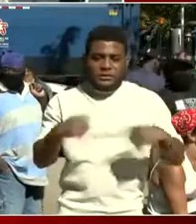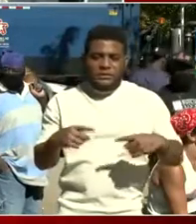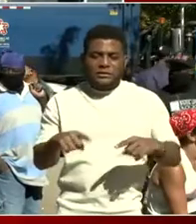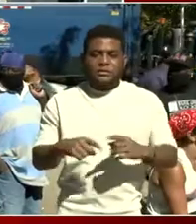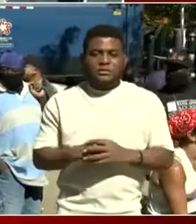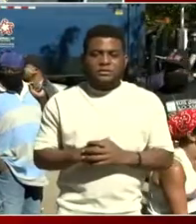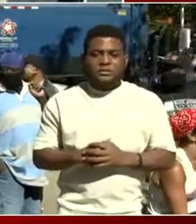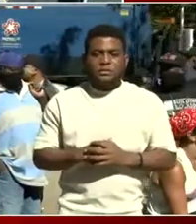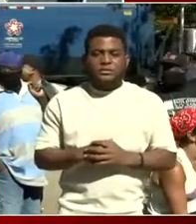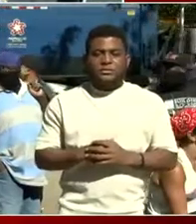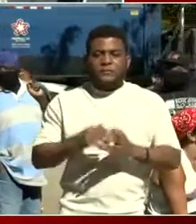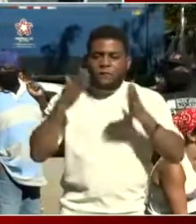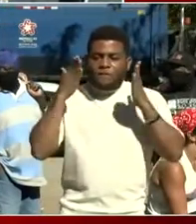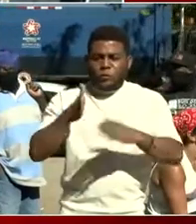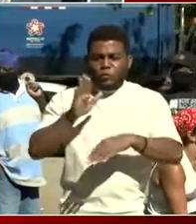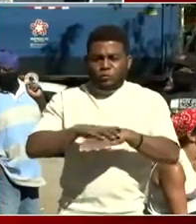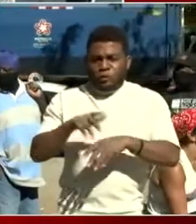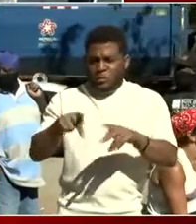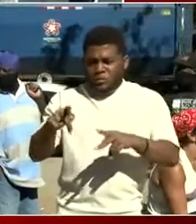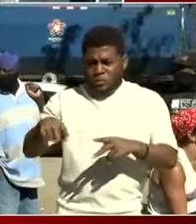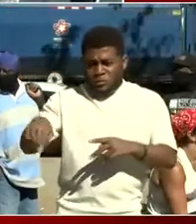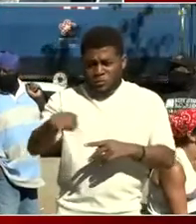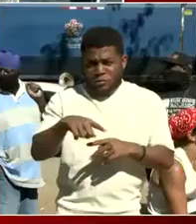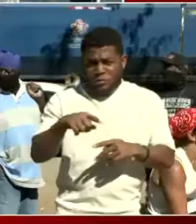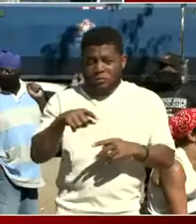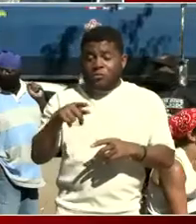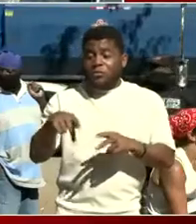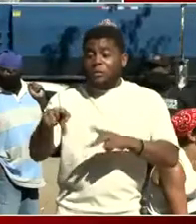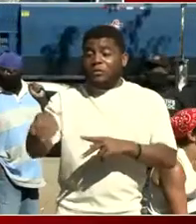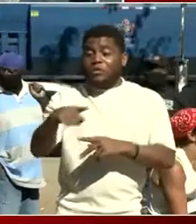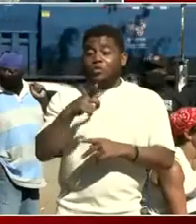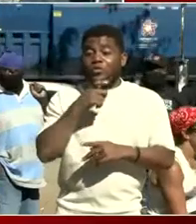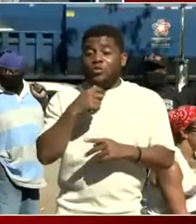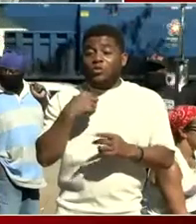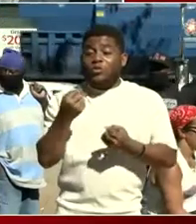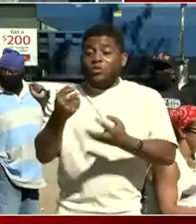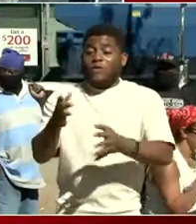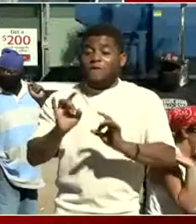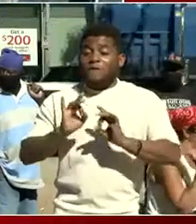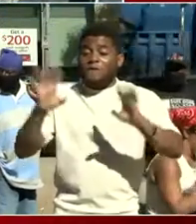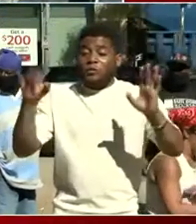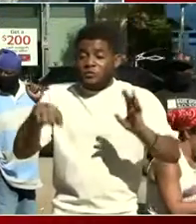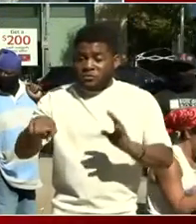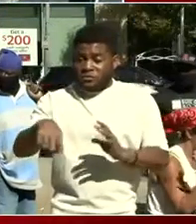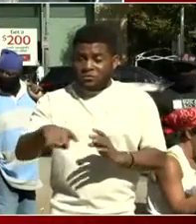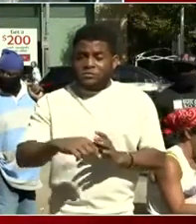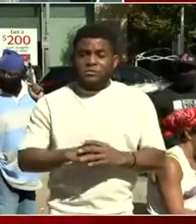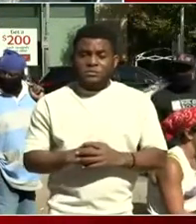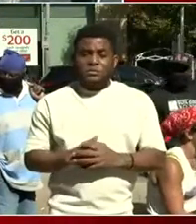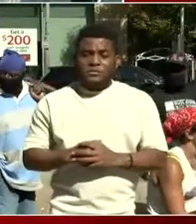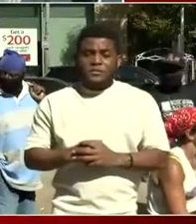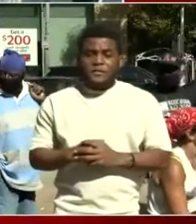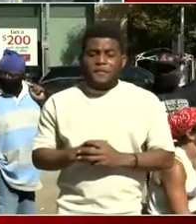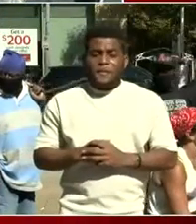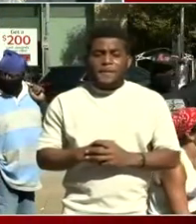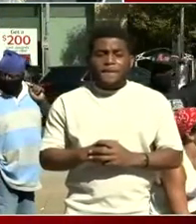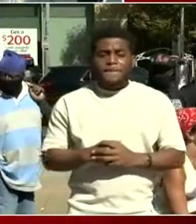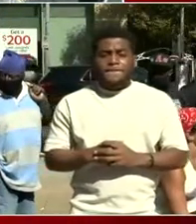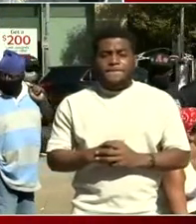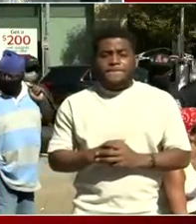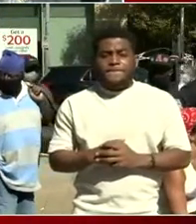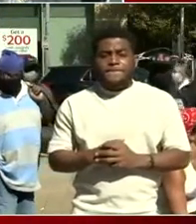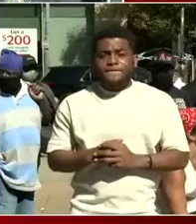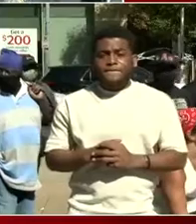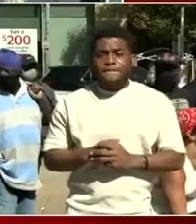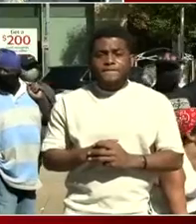who are making those communities unsafe through service providers that potentially might be able to offer some help, or where there's an acute issue,